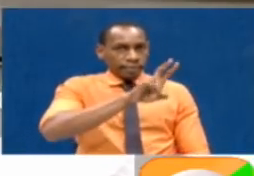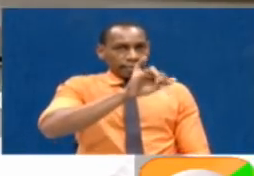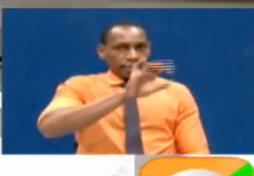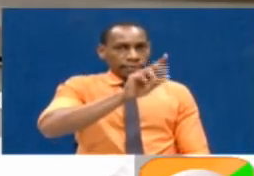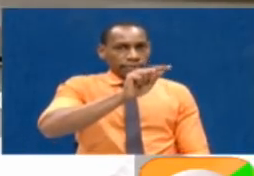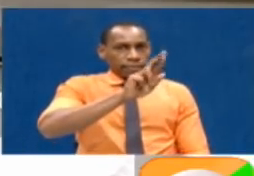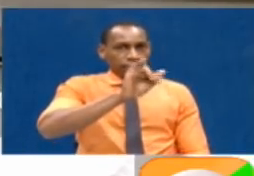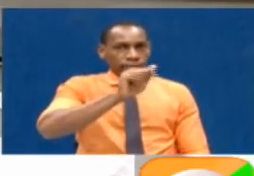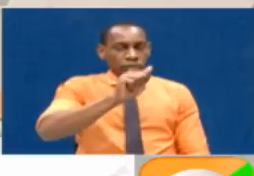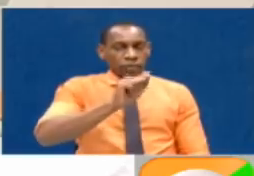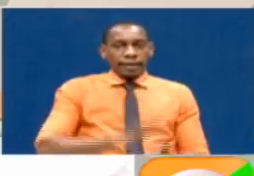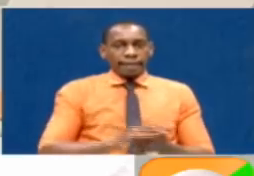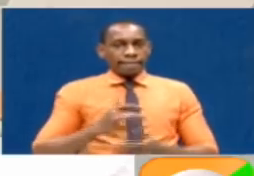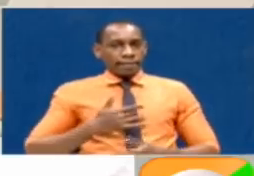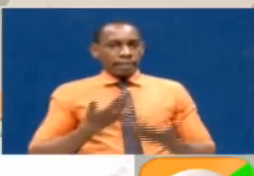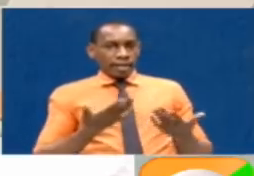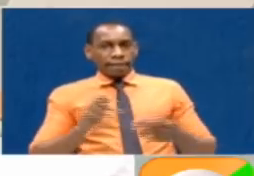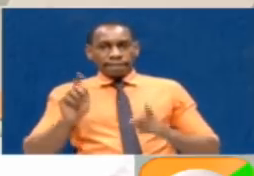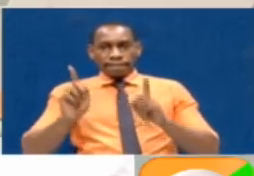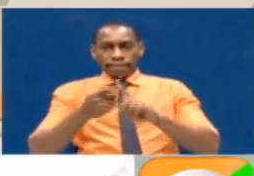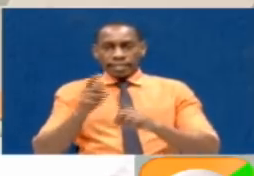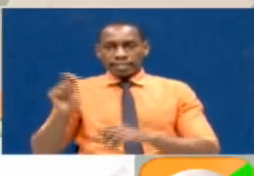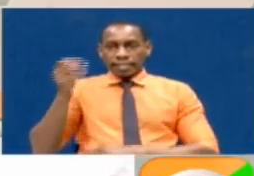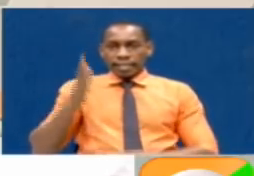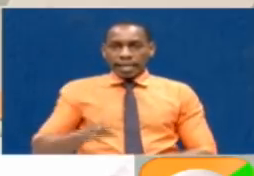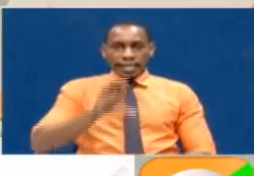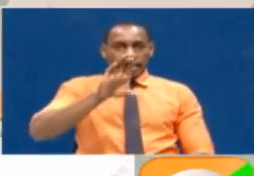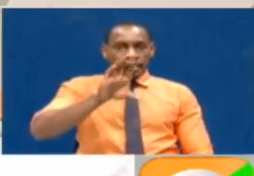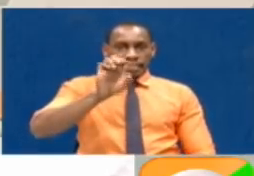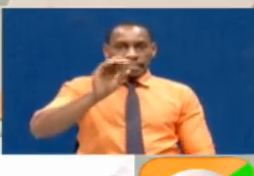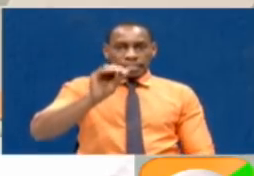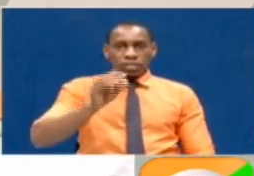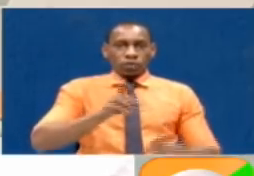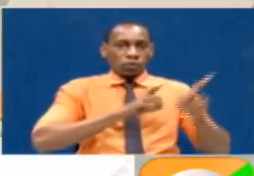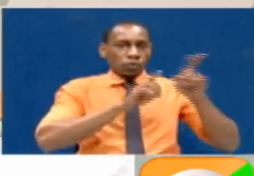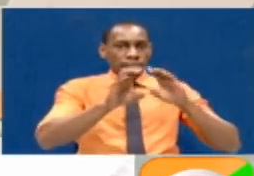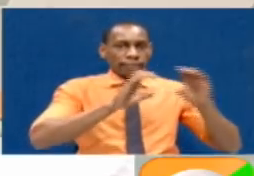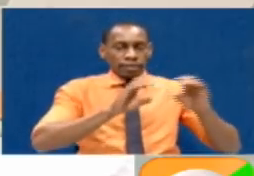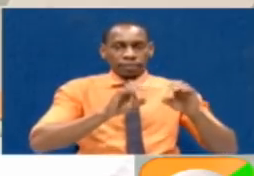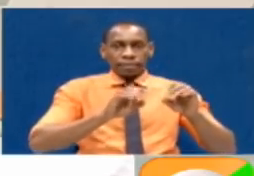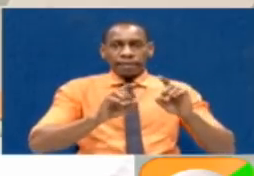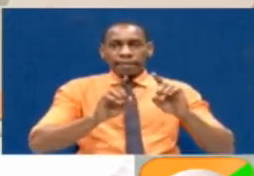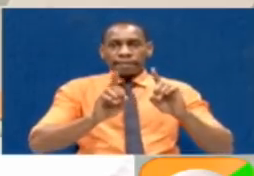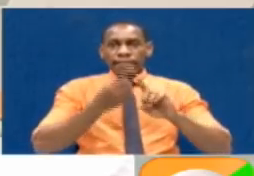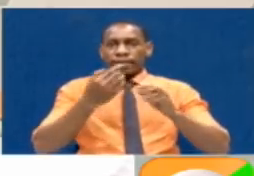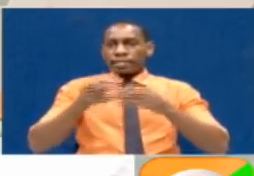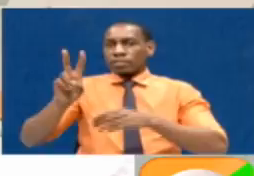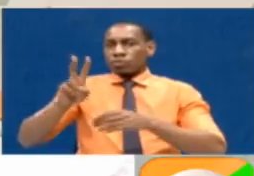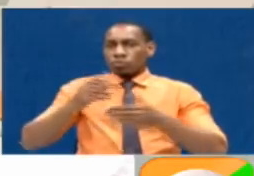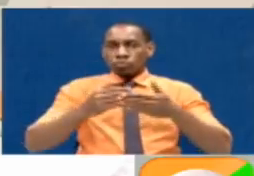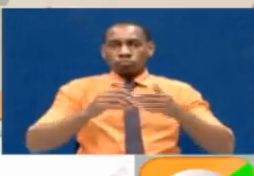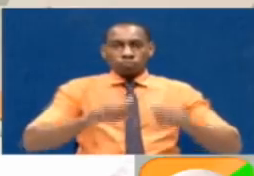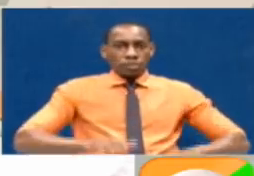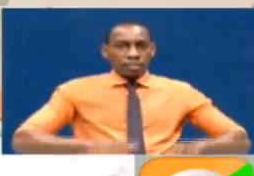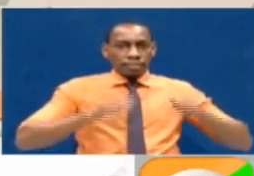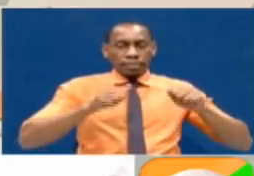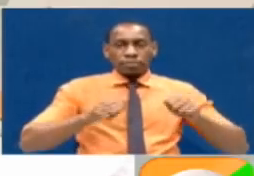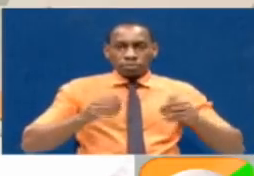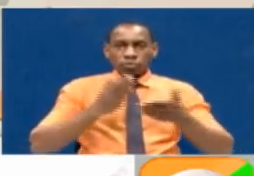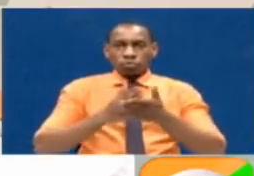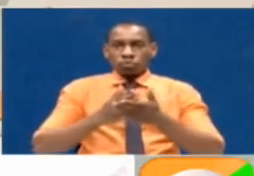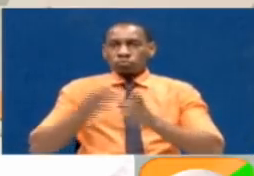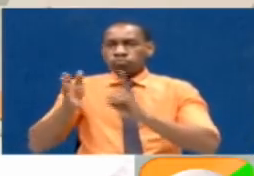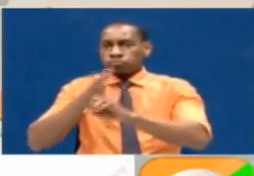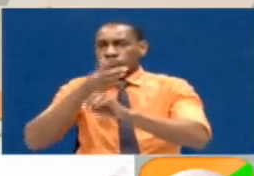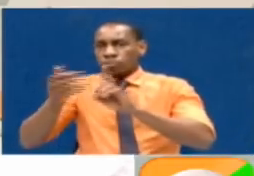feel? You're the first Kenyan CEO of Safaricom. We saw your past two predecessors almost create personas outside of